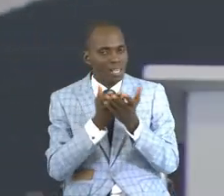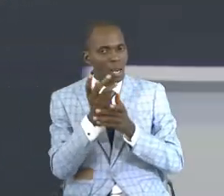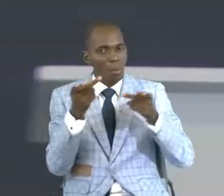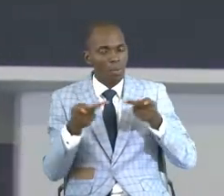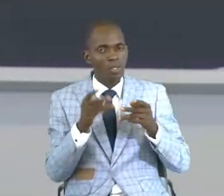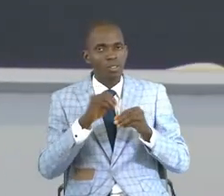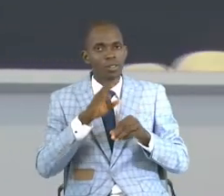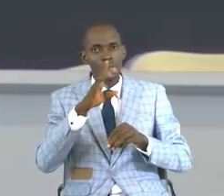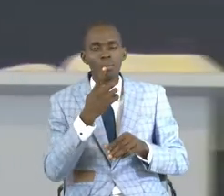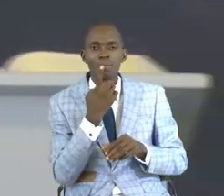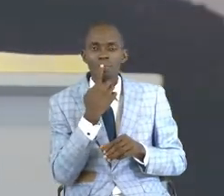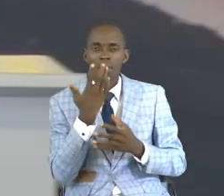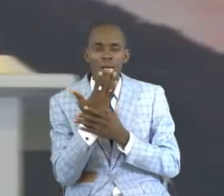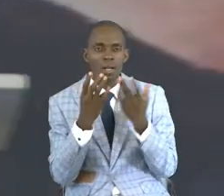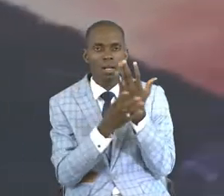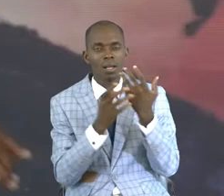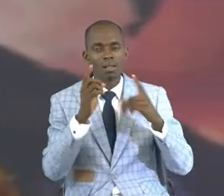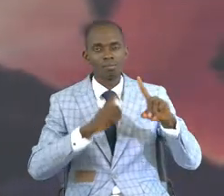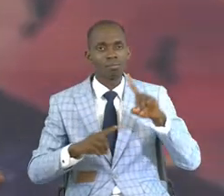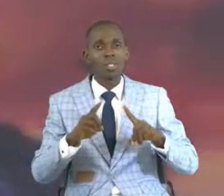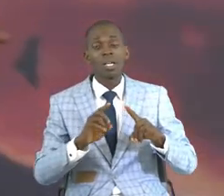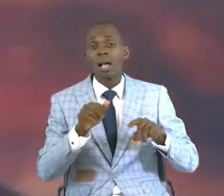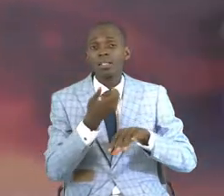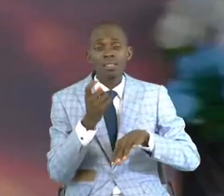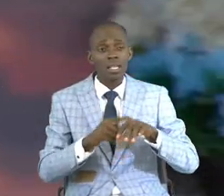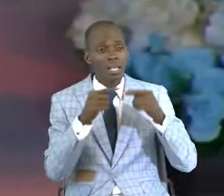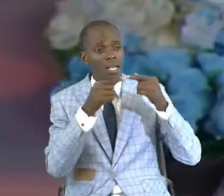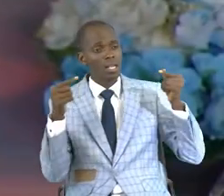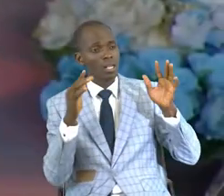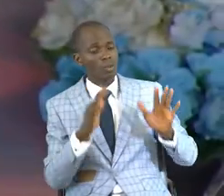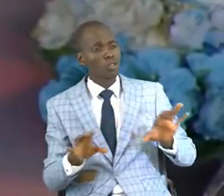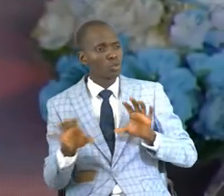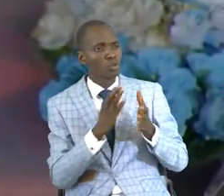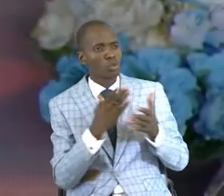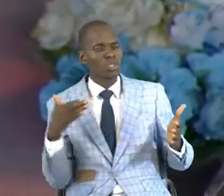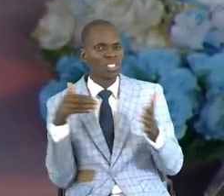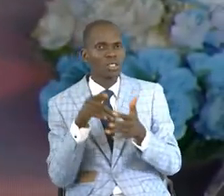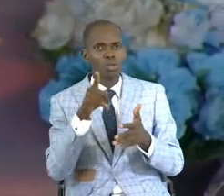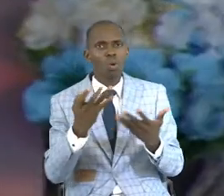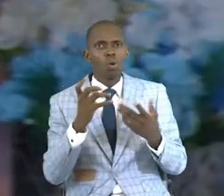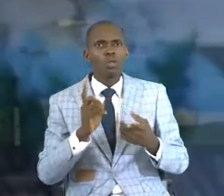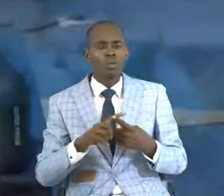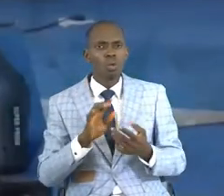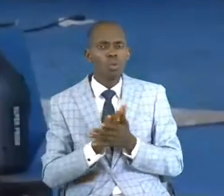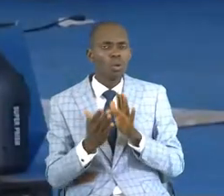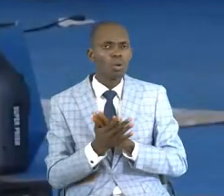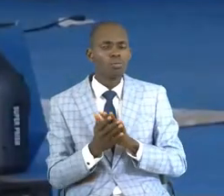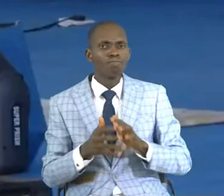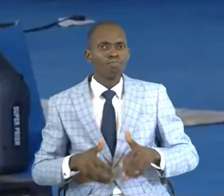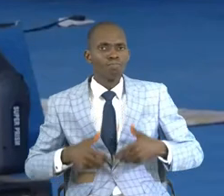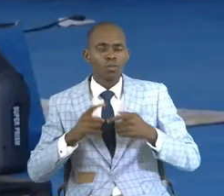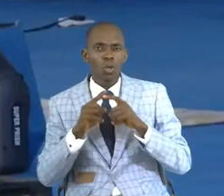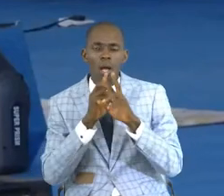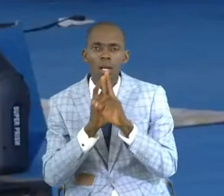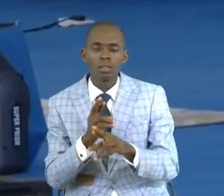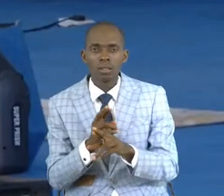time an enemy has done something and you want to have the tendency of replying, reacting, hold on,